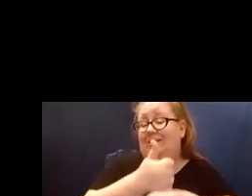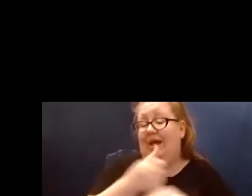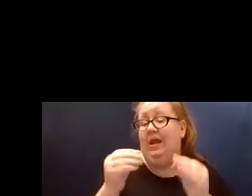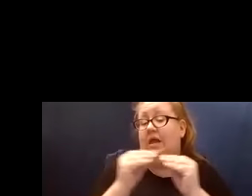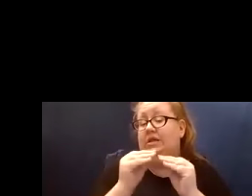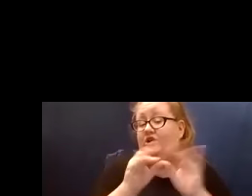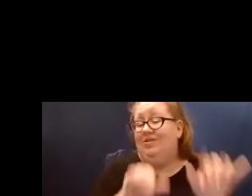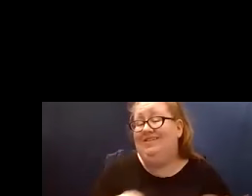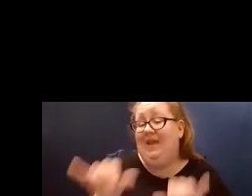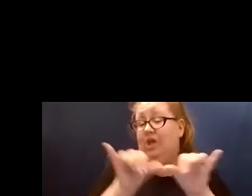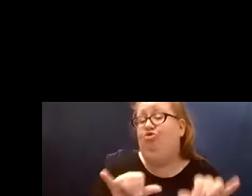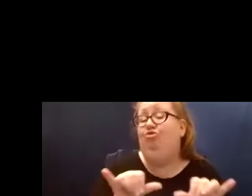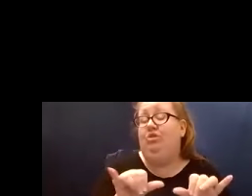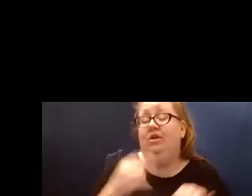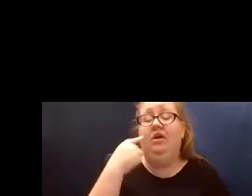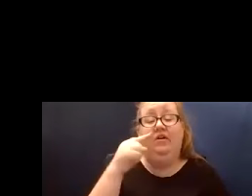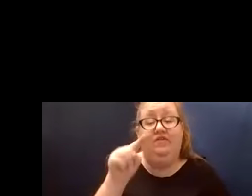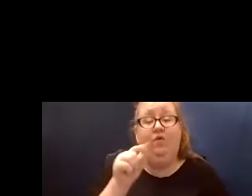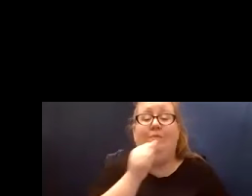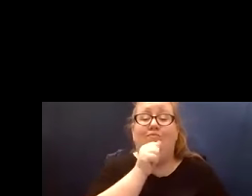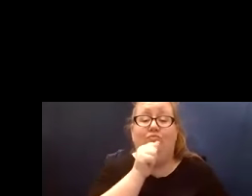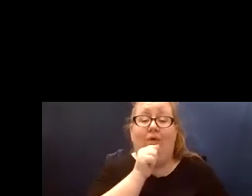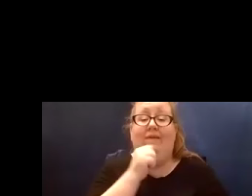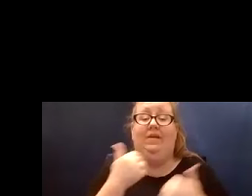for privately owned sites.